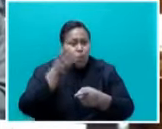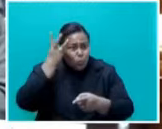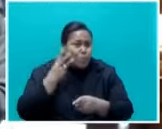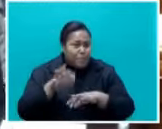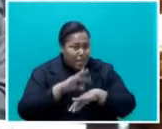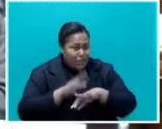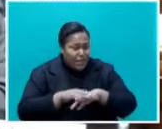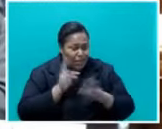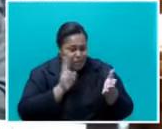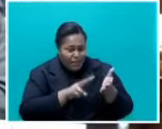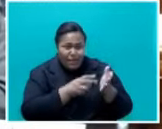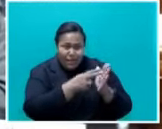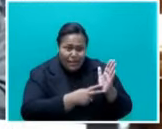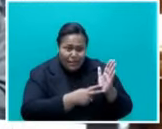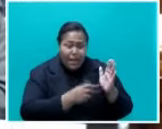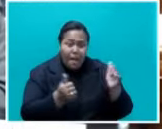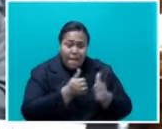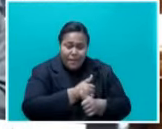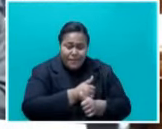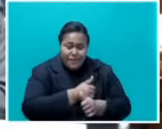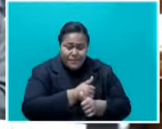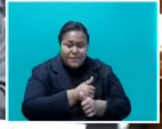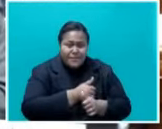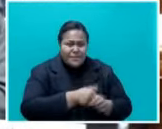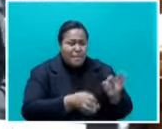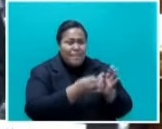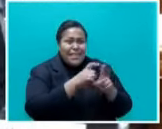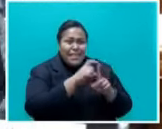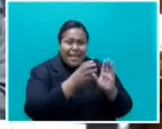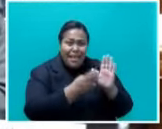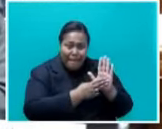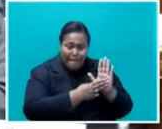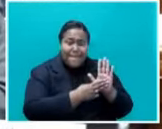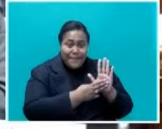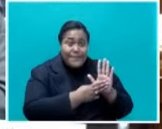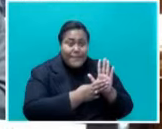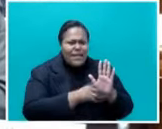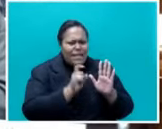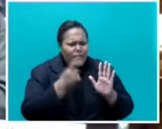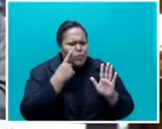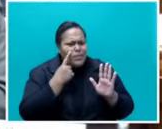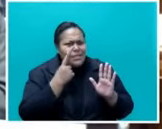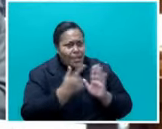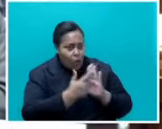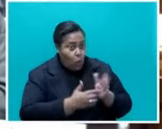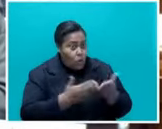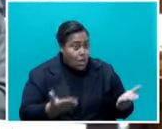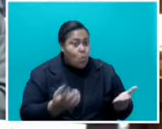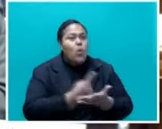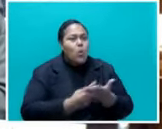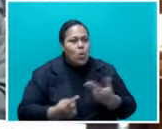the BDM Act, Mr. Speaker, sir, registration, if you look at the existing law, it says only the father of